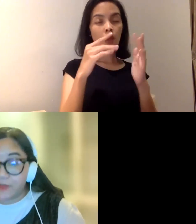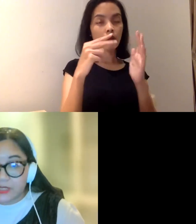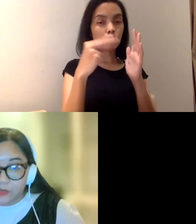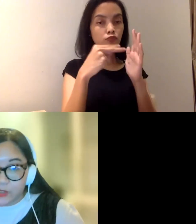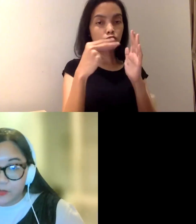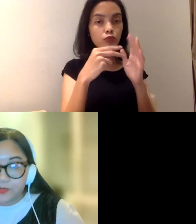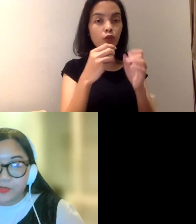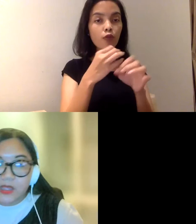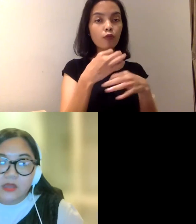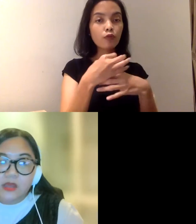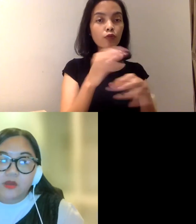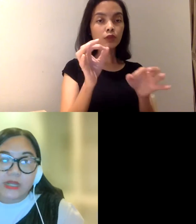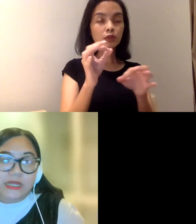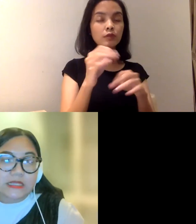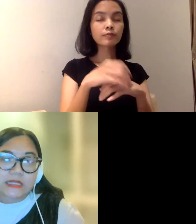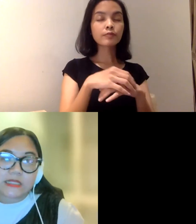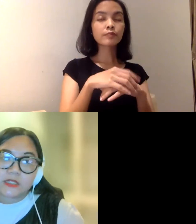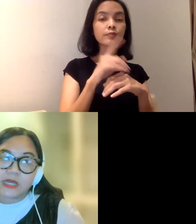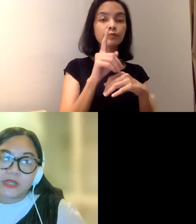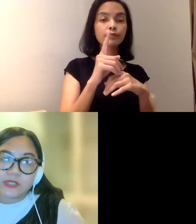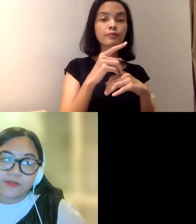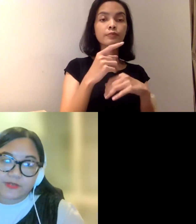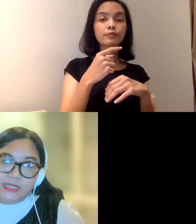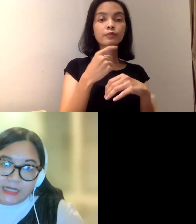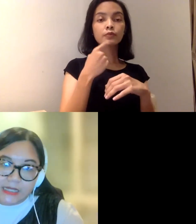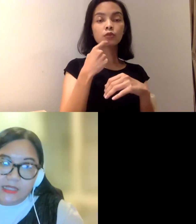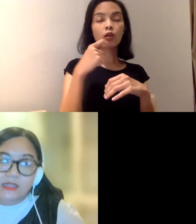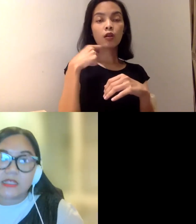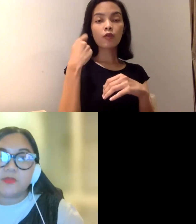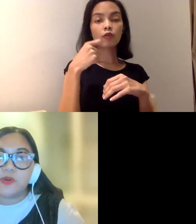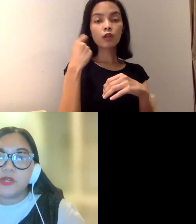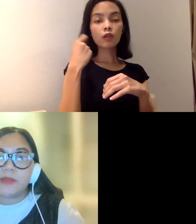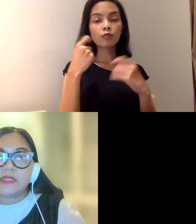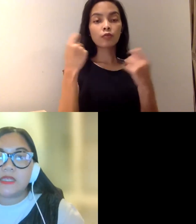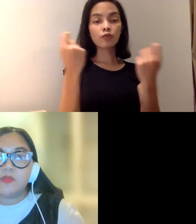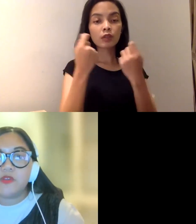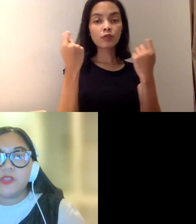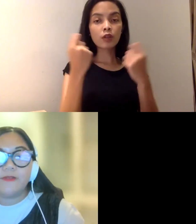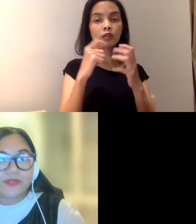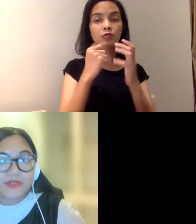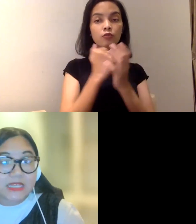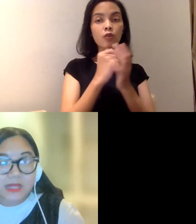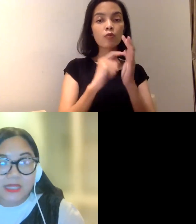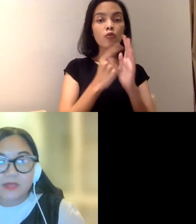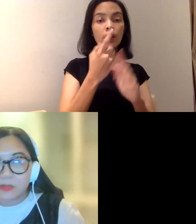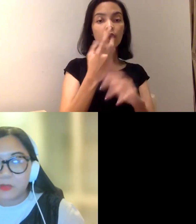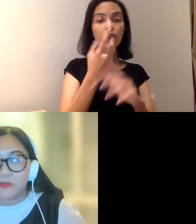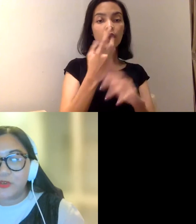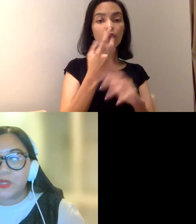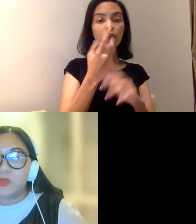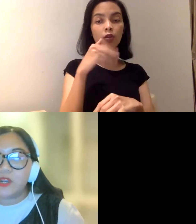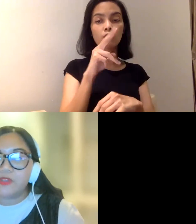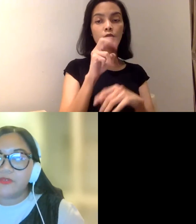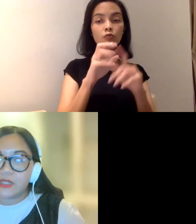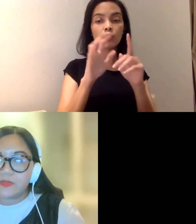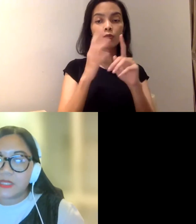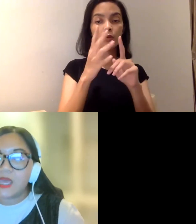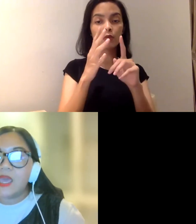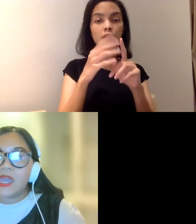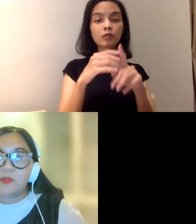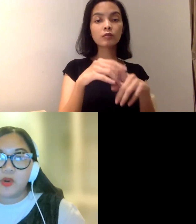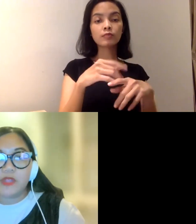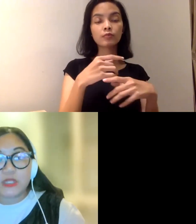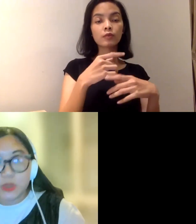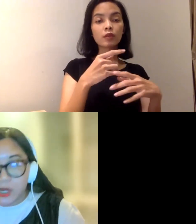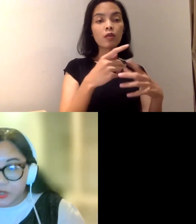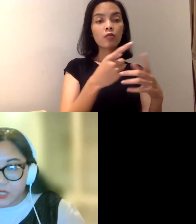Film Festival. Running since 2015, this program has seen more than 15 million people viewing one of the films